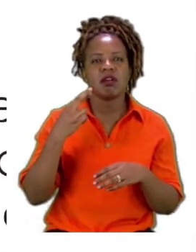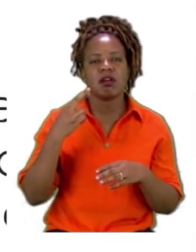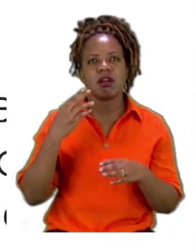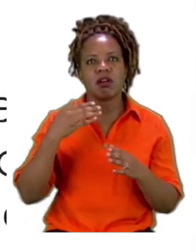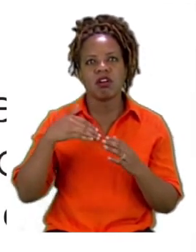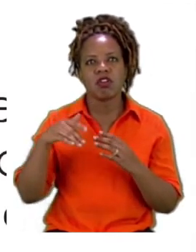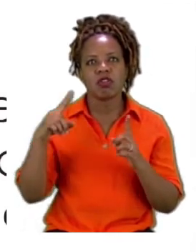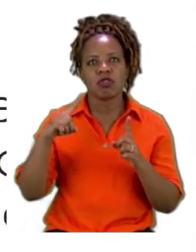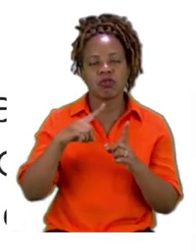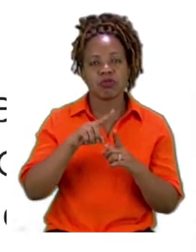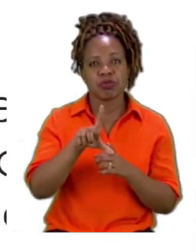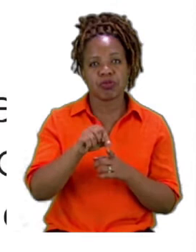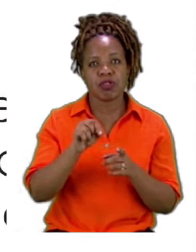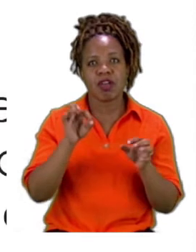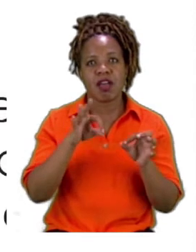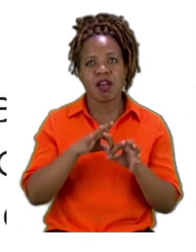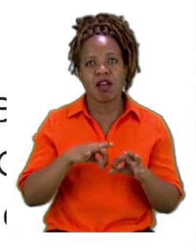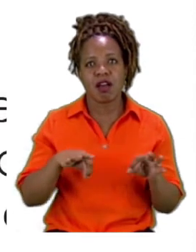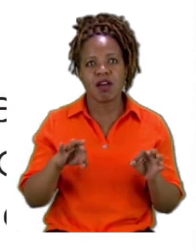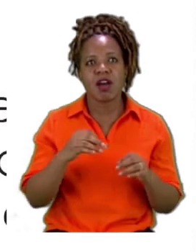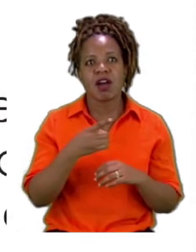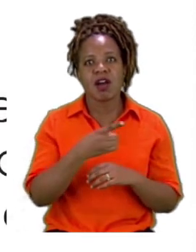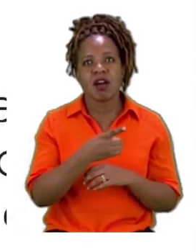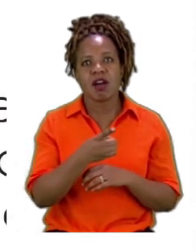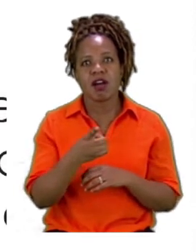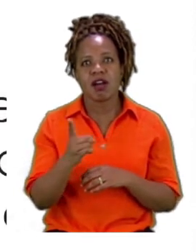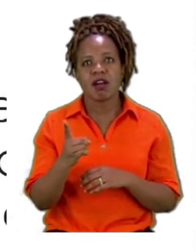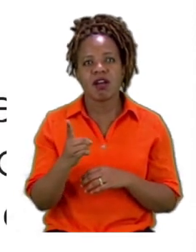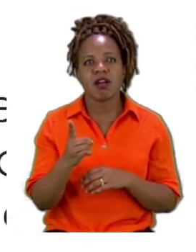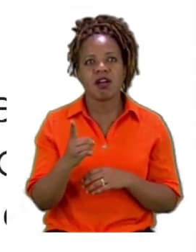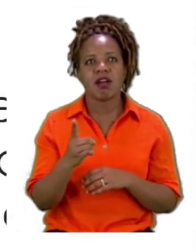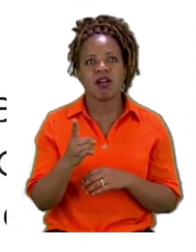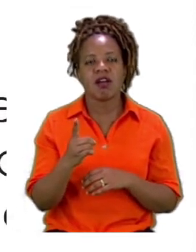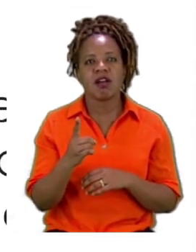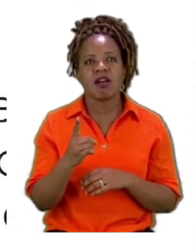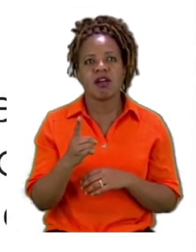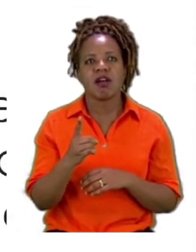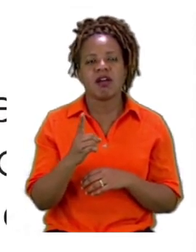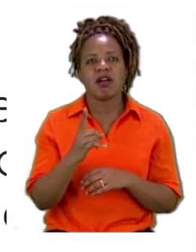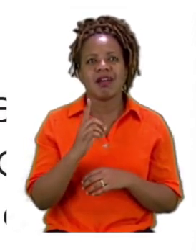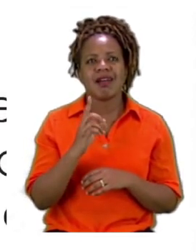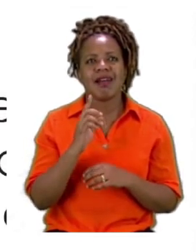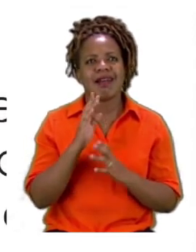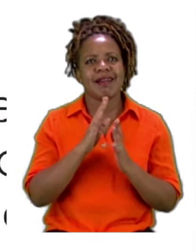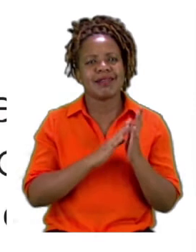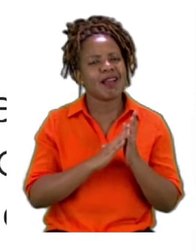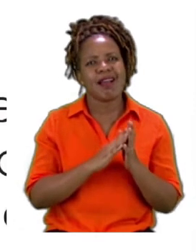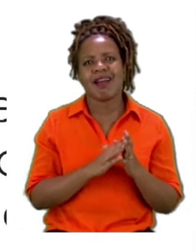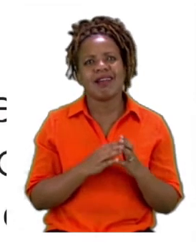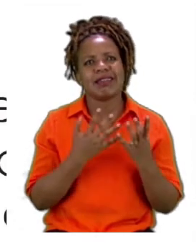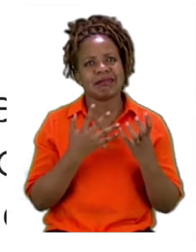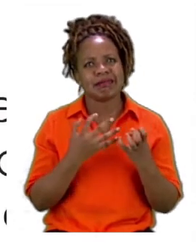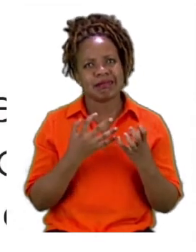my goodness! This definitely needs some punctuation. So it's going to